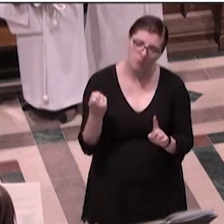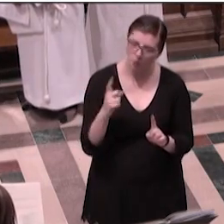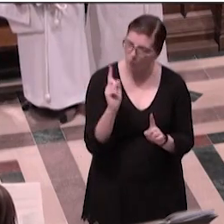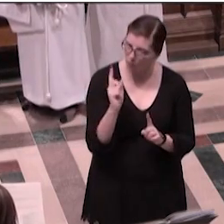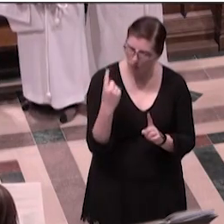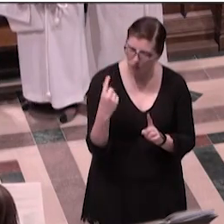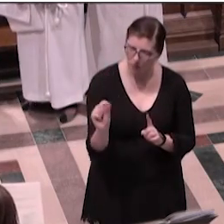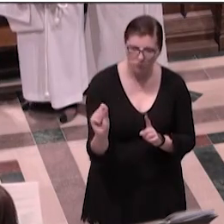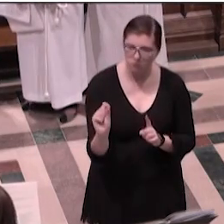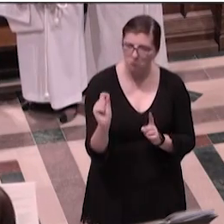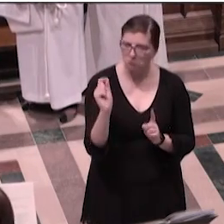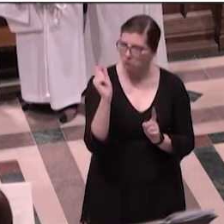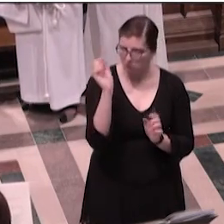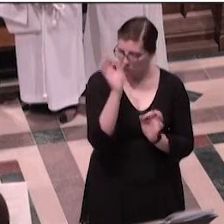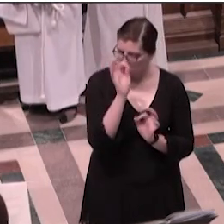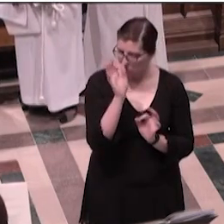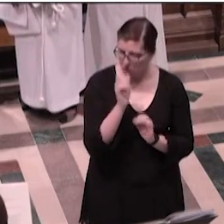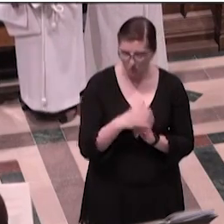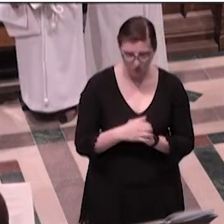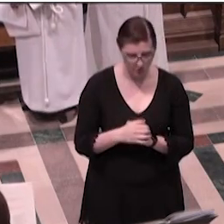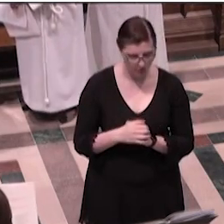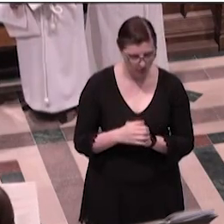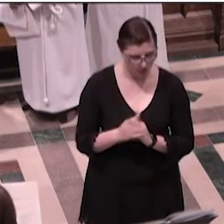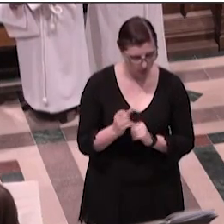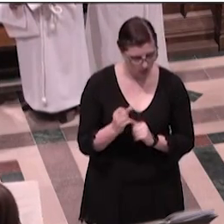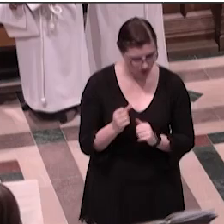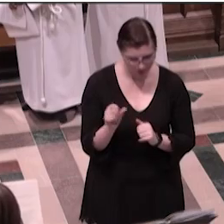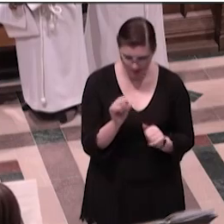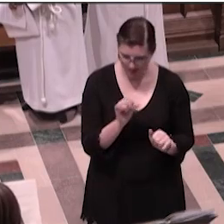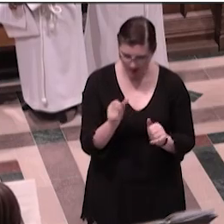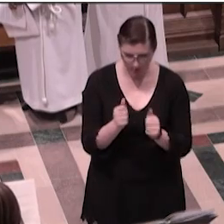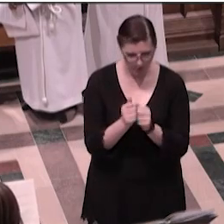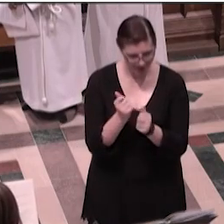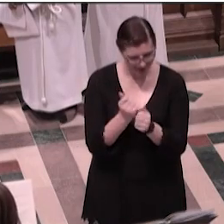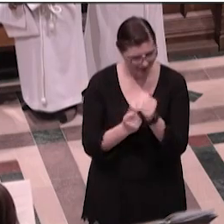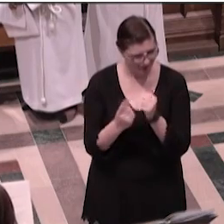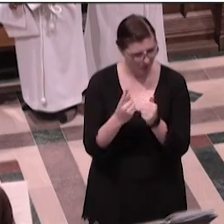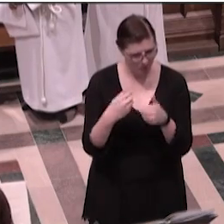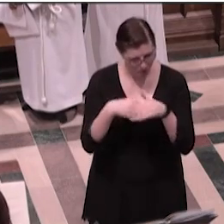goes. So it is with everyone who is born of the spirit."